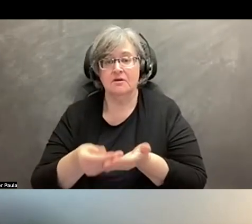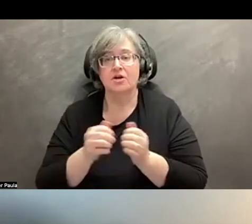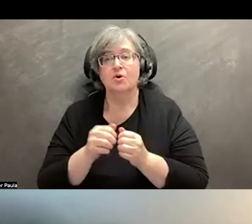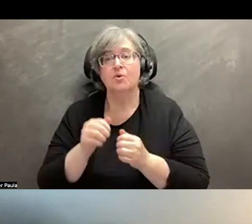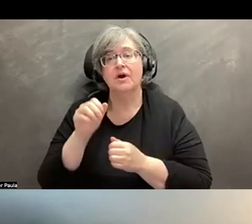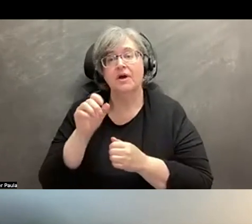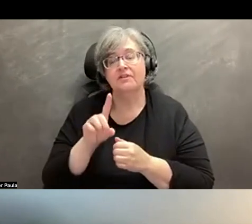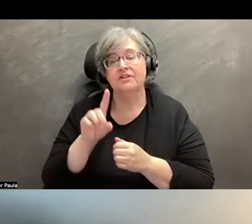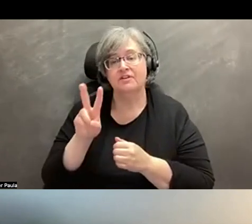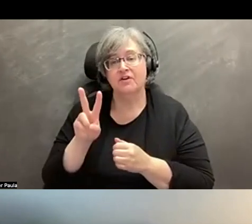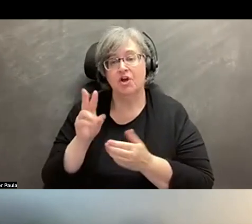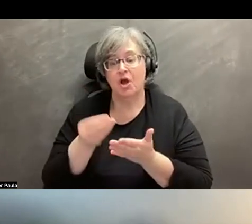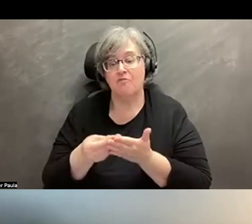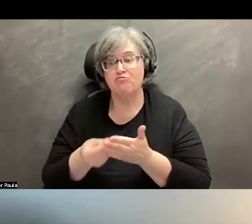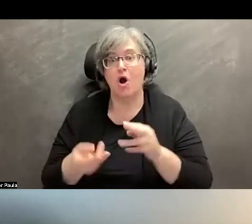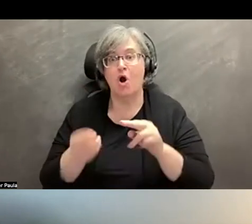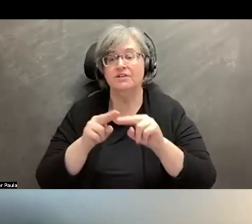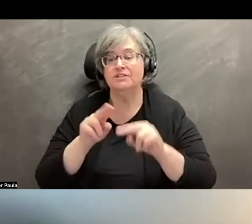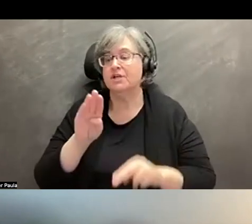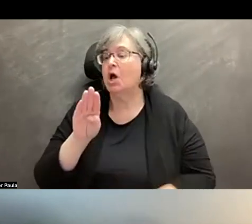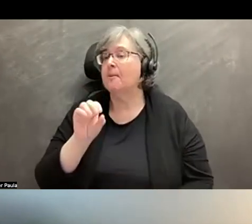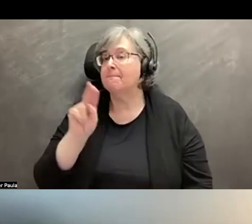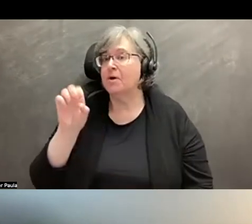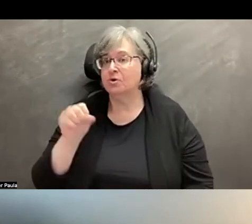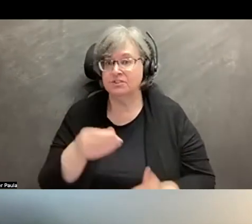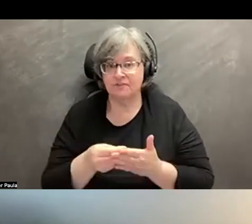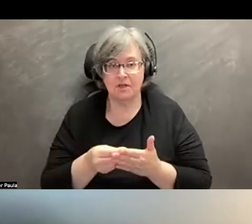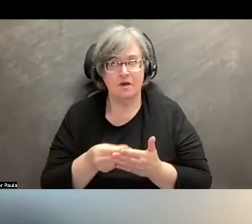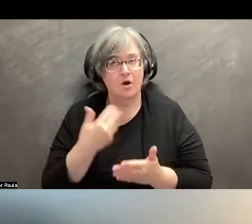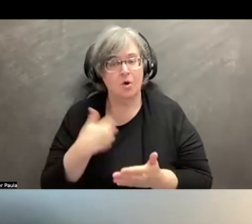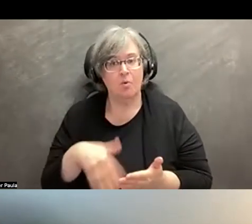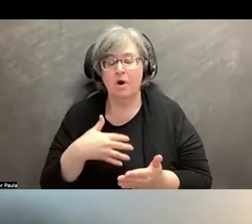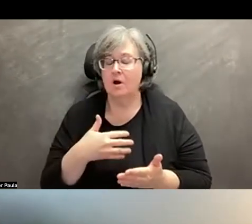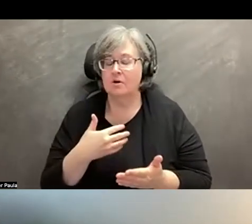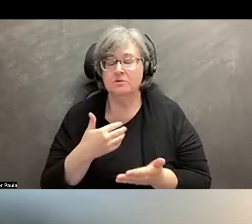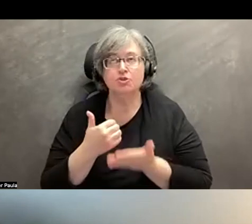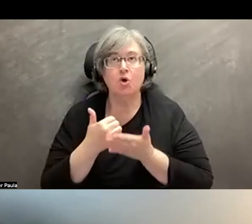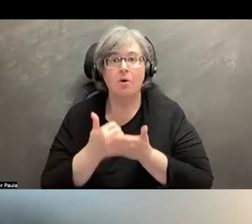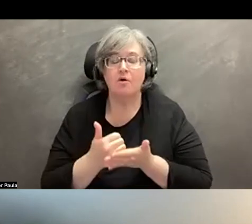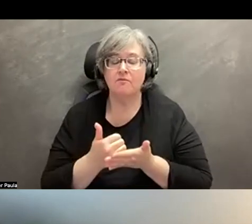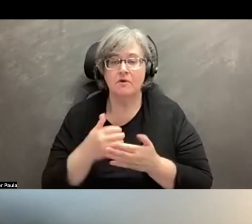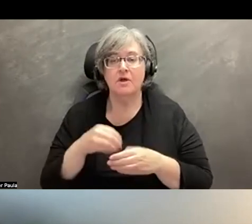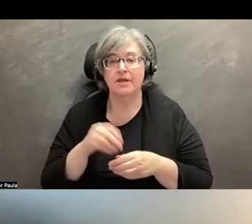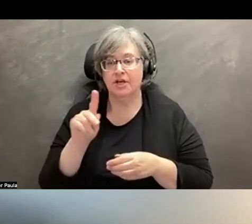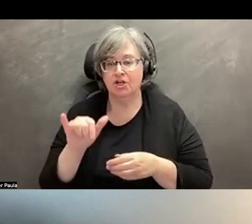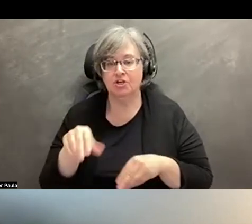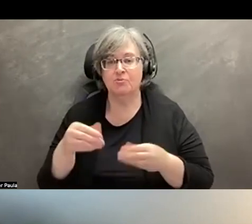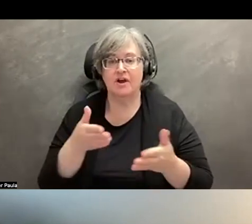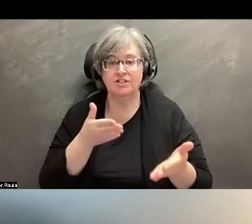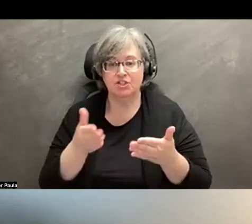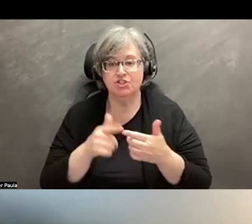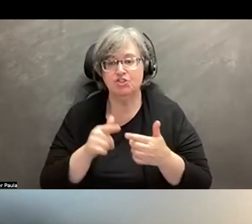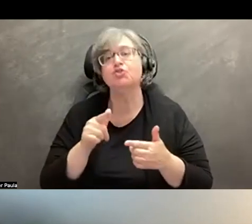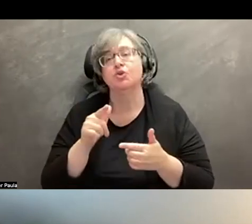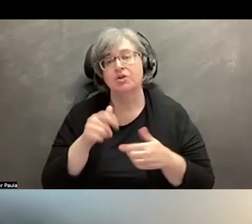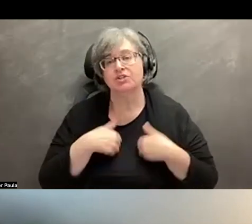bonus funding, which was a game changer for us in Kentucky and being able to provide services to survivors. In addition to applying